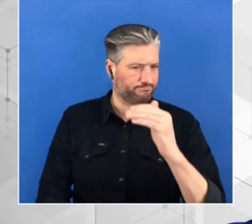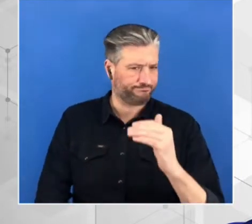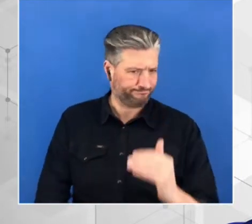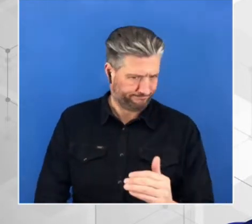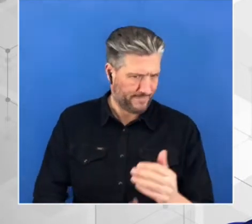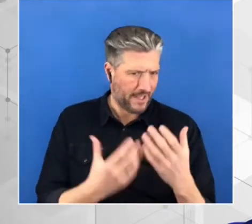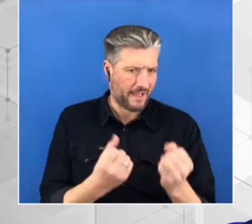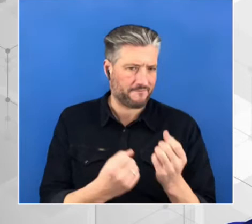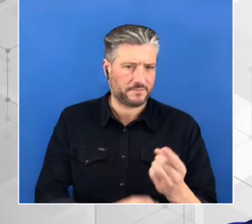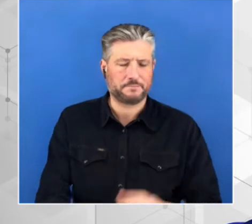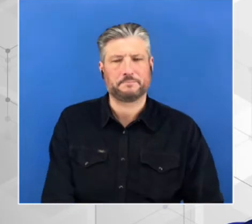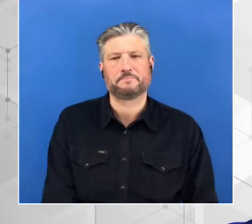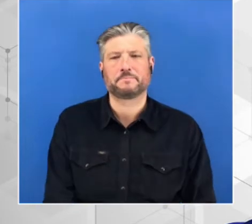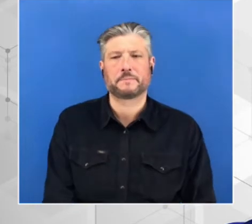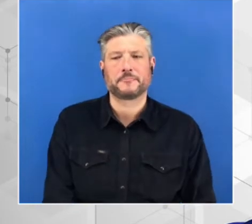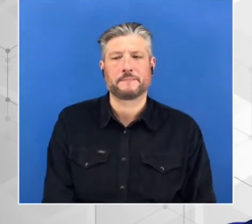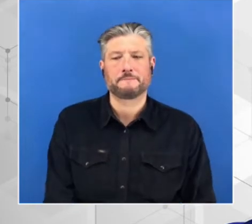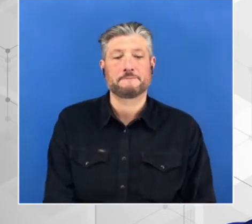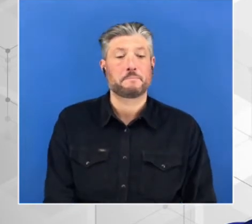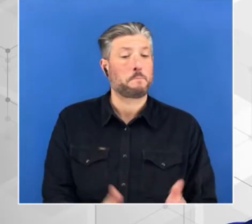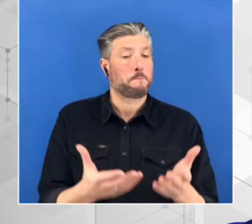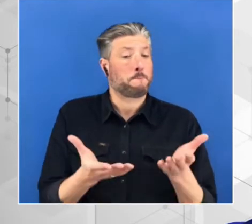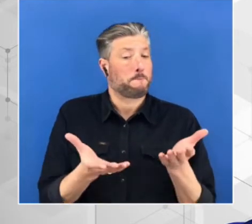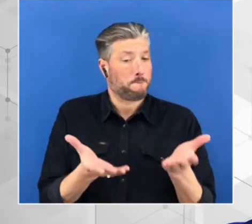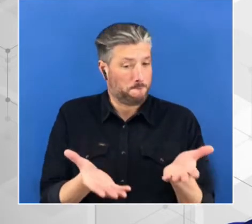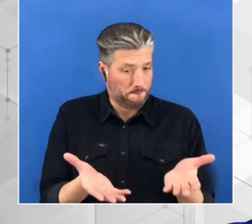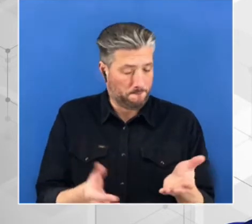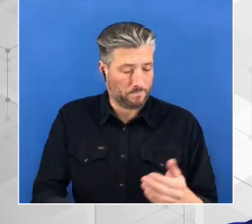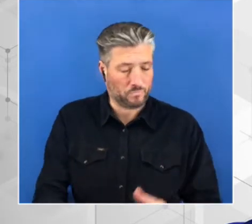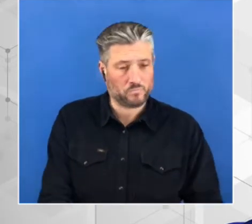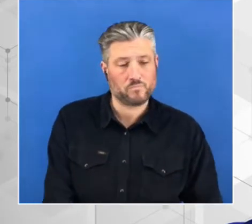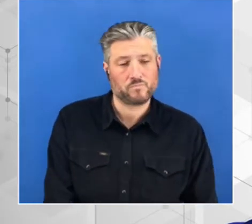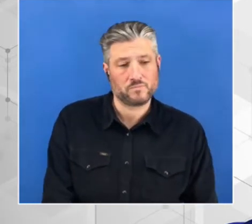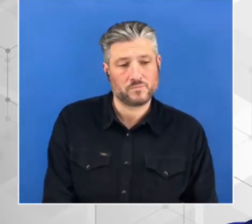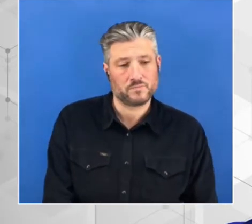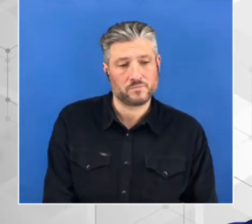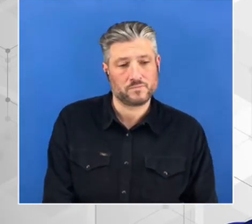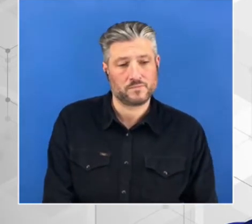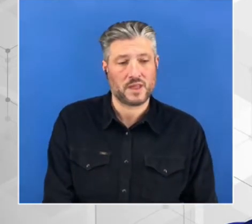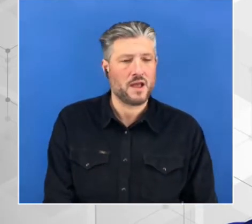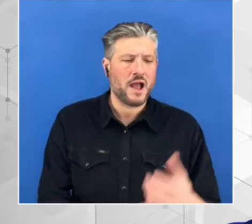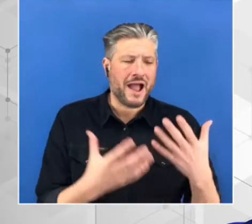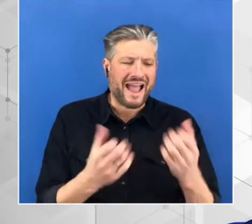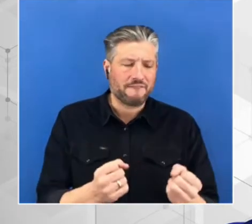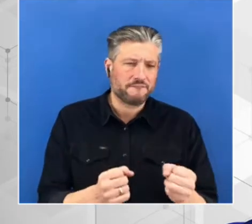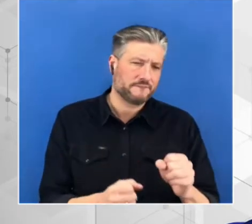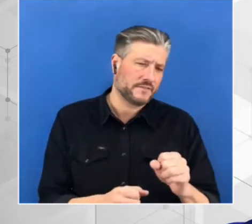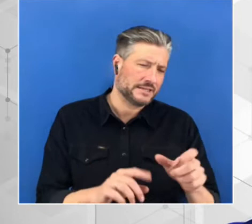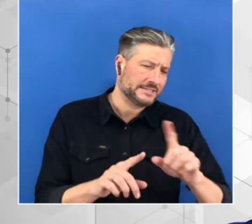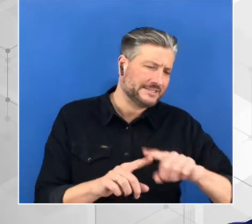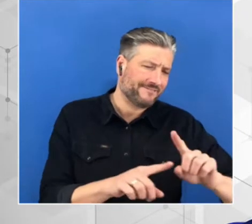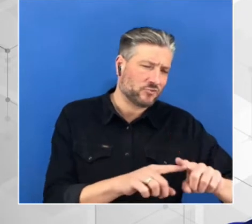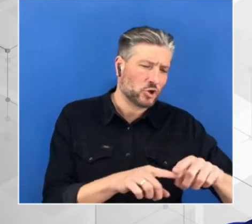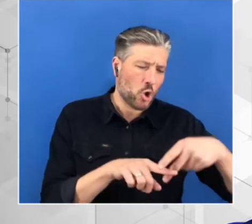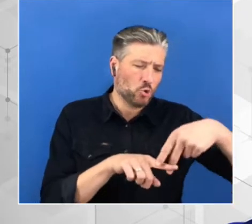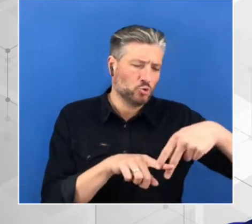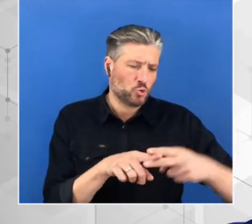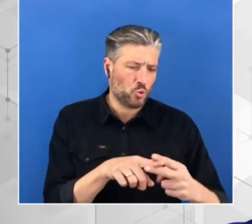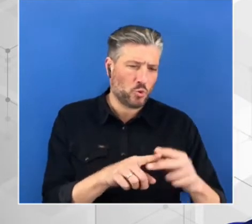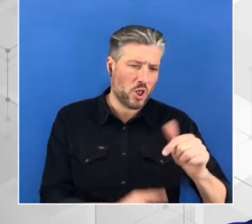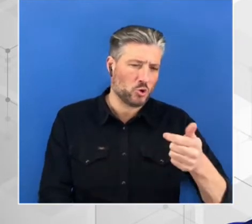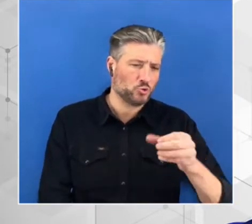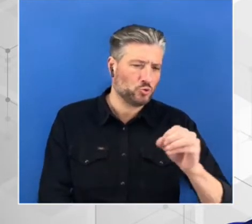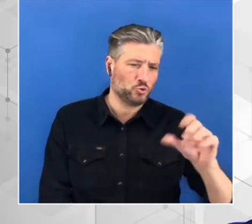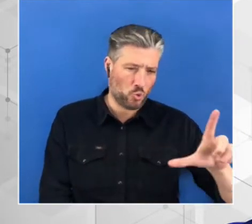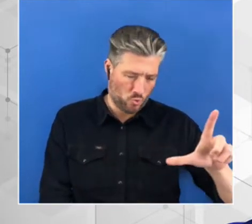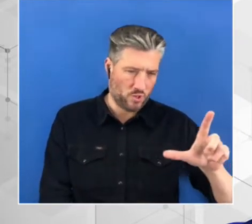what I'm going to use is some tools that helps you to test your code while you develop. In the first case, I'm